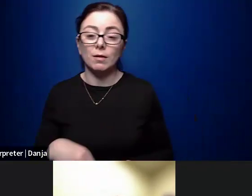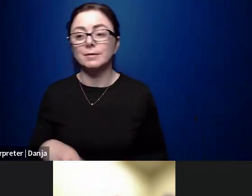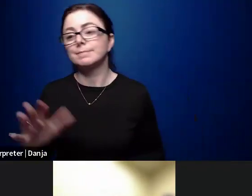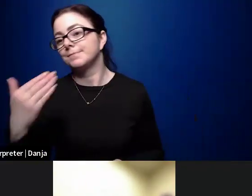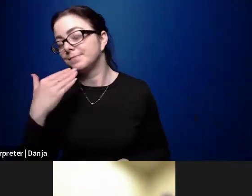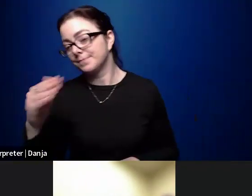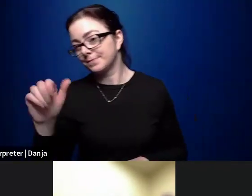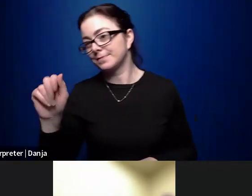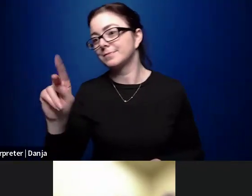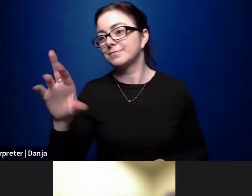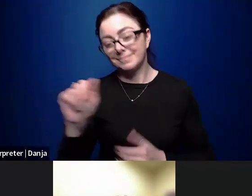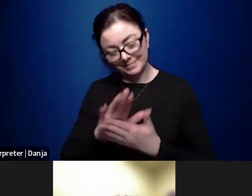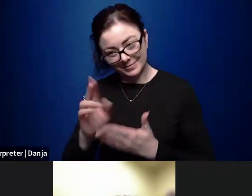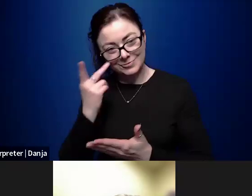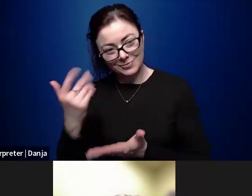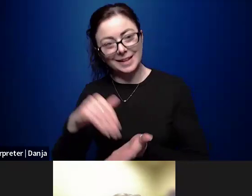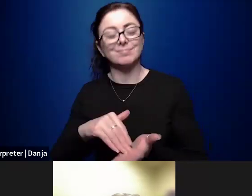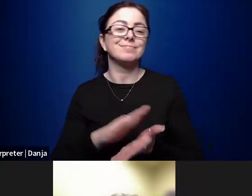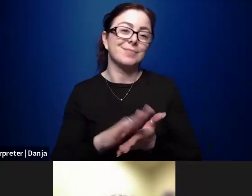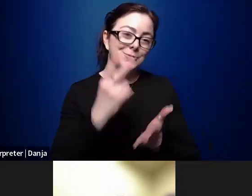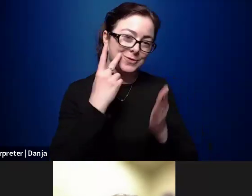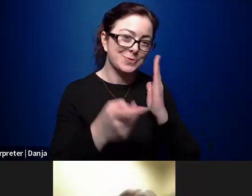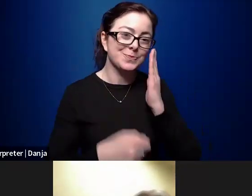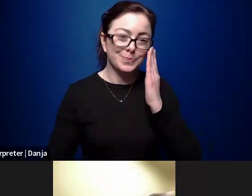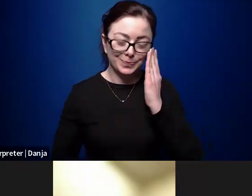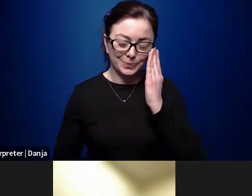Yeah, nice to see you again. Nice to see you.